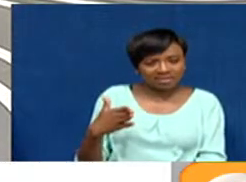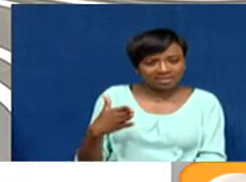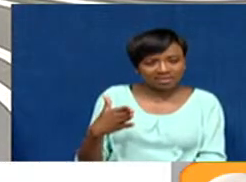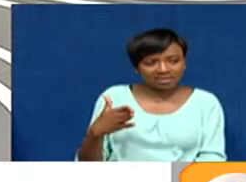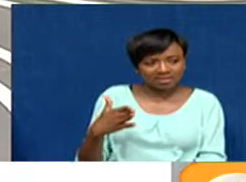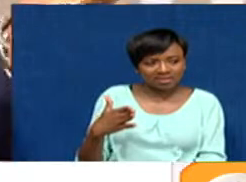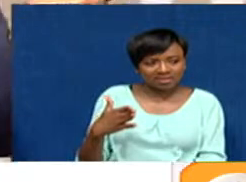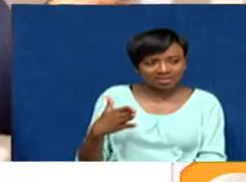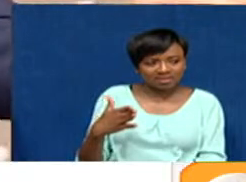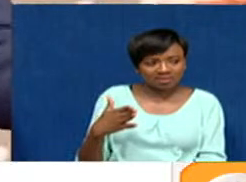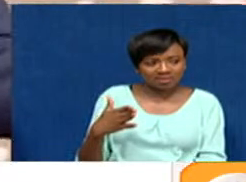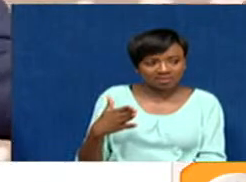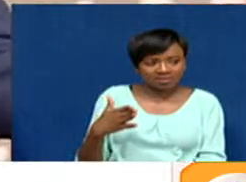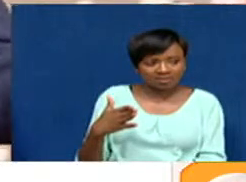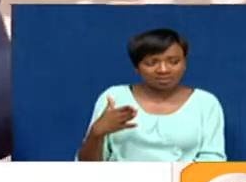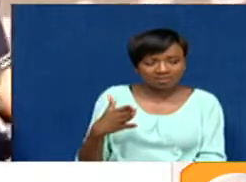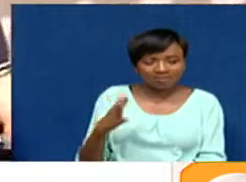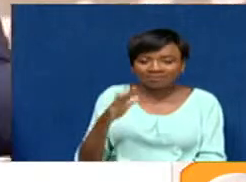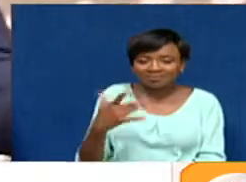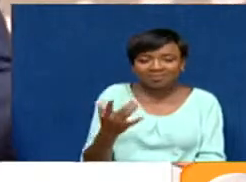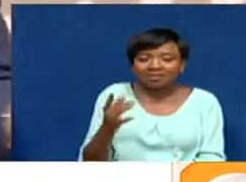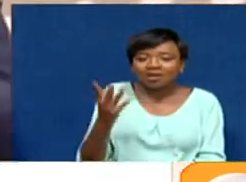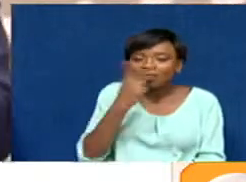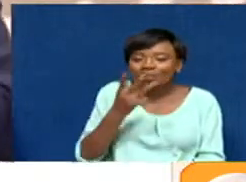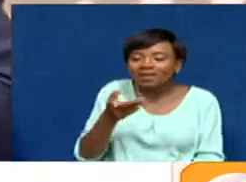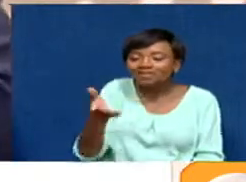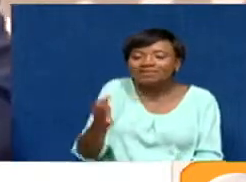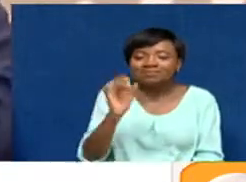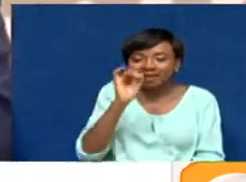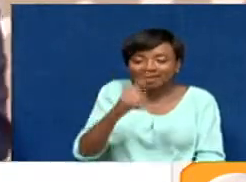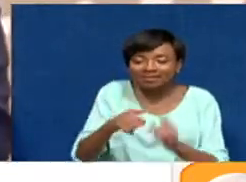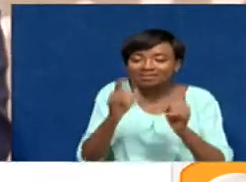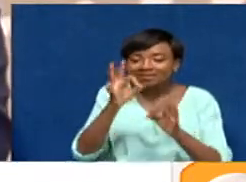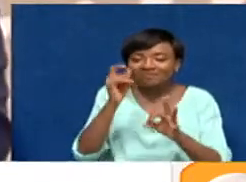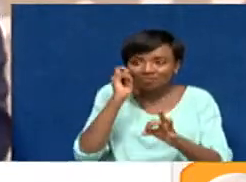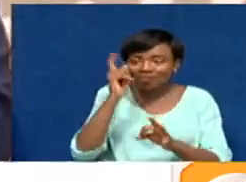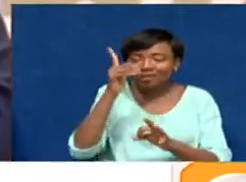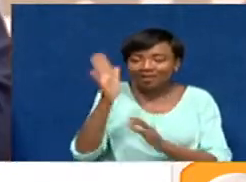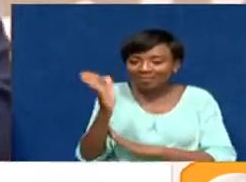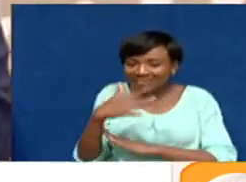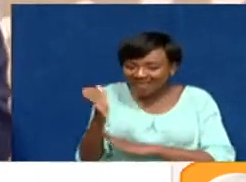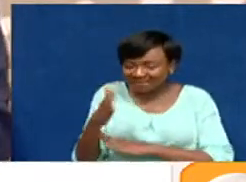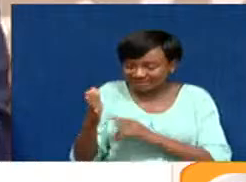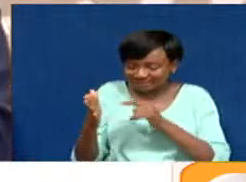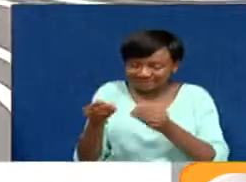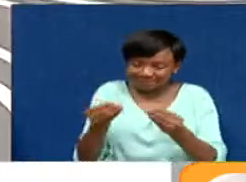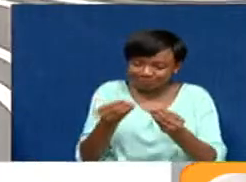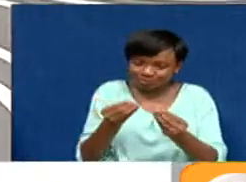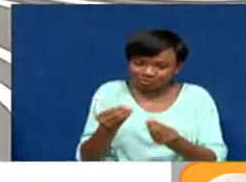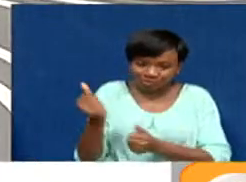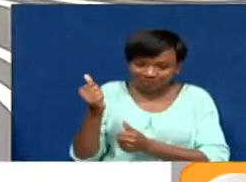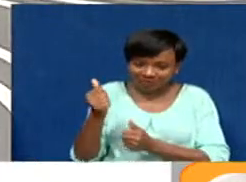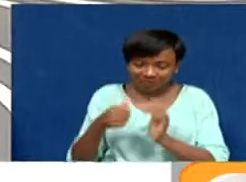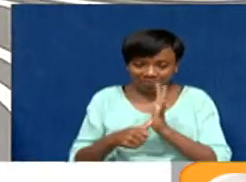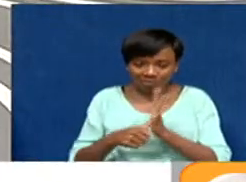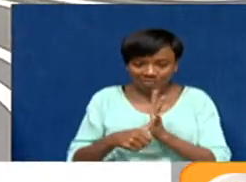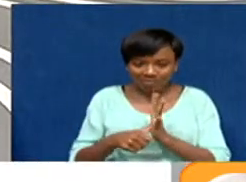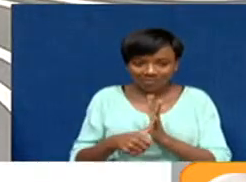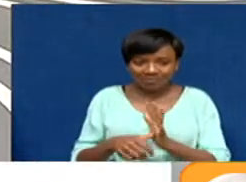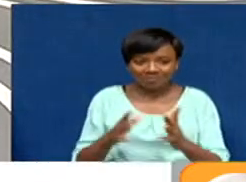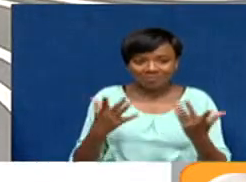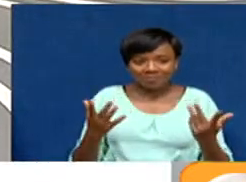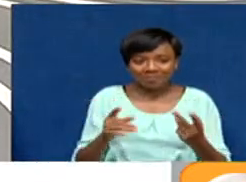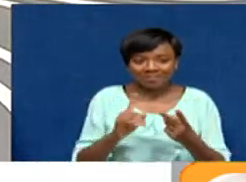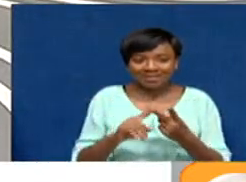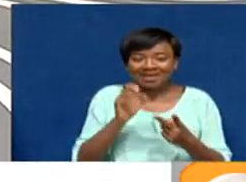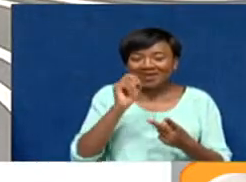station Wednesday. Yeah, but the Wednesday is the end, so when you wake up on Thursday. Should be all fine. Should be good. Should be good. Okay. I don't know,